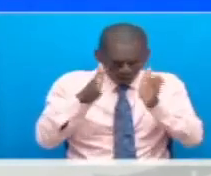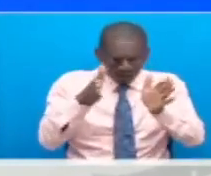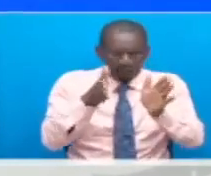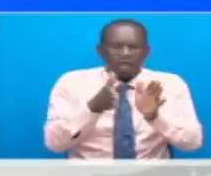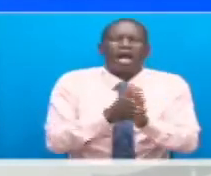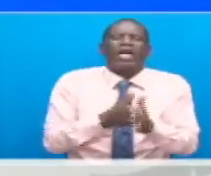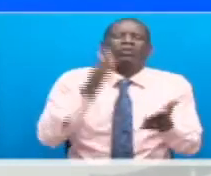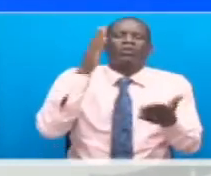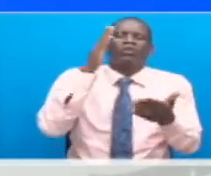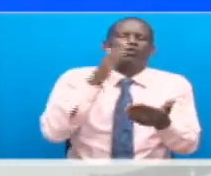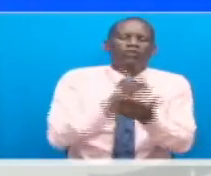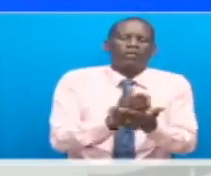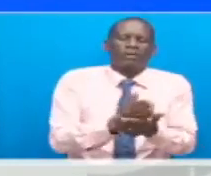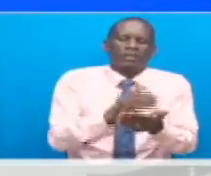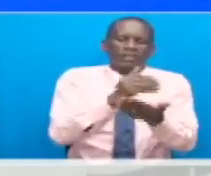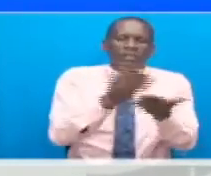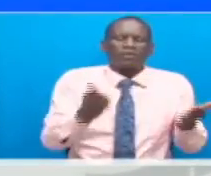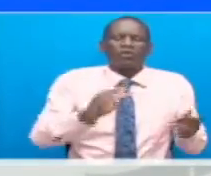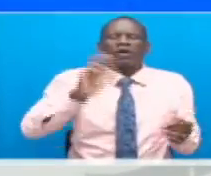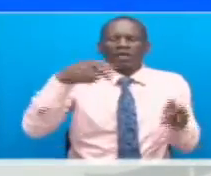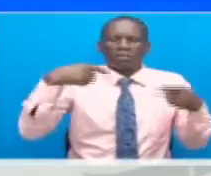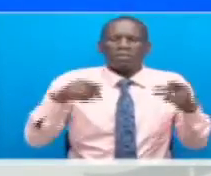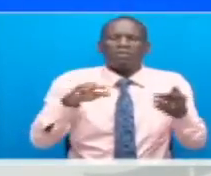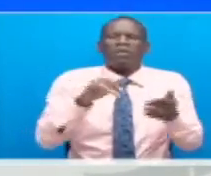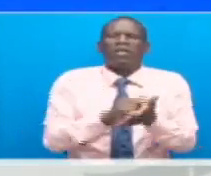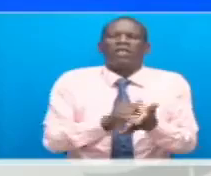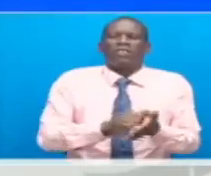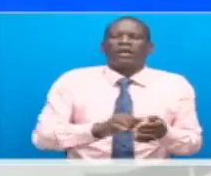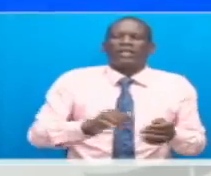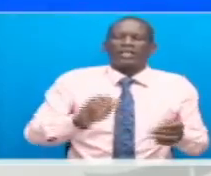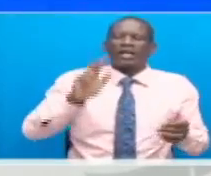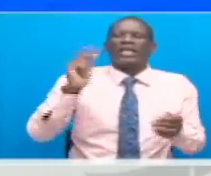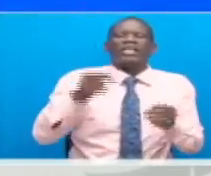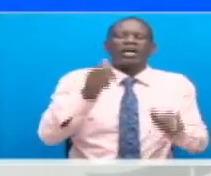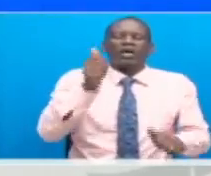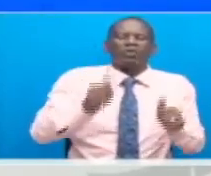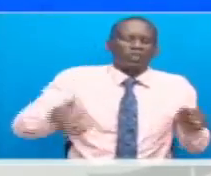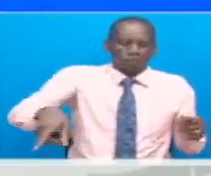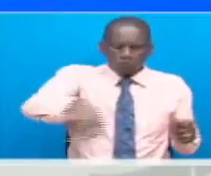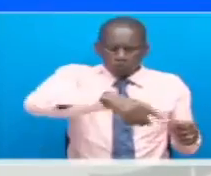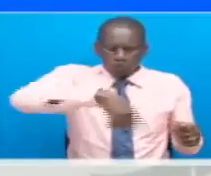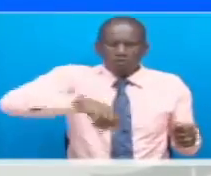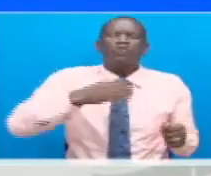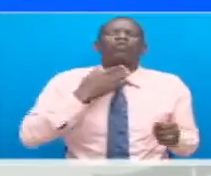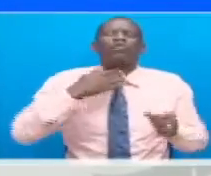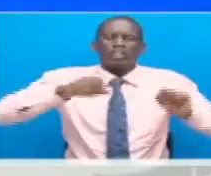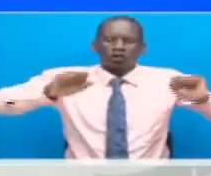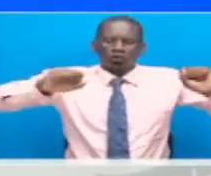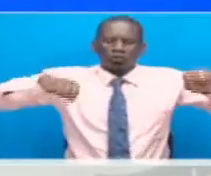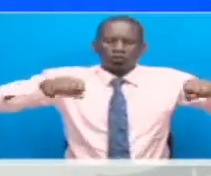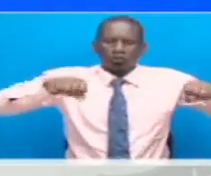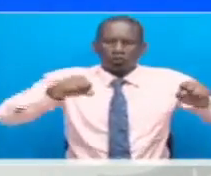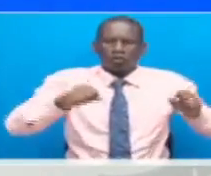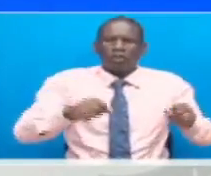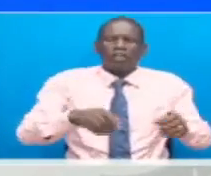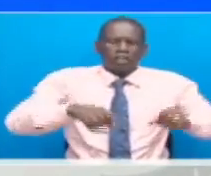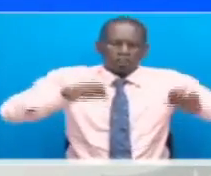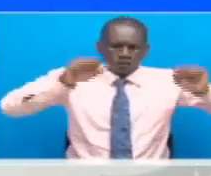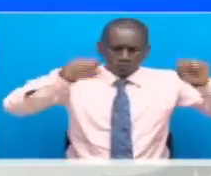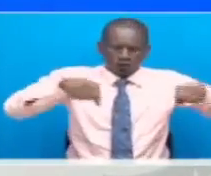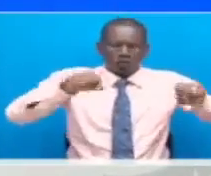assurance to Kenyans that the Kenya we want is possible,